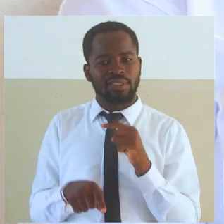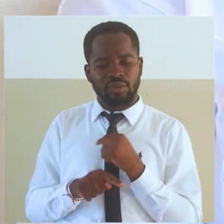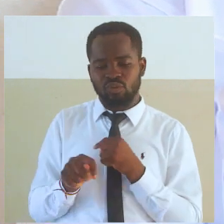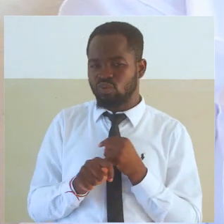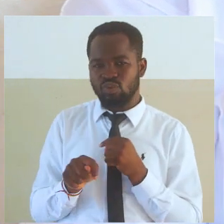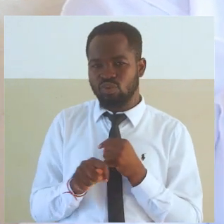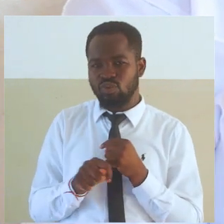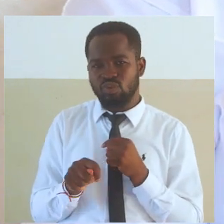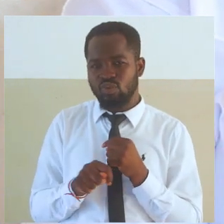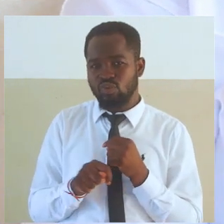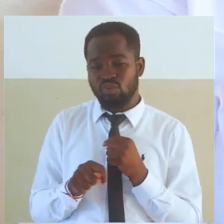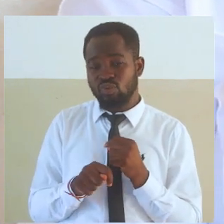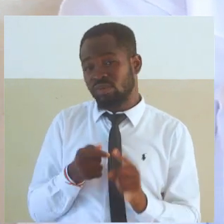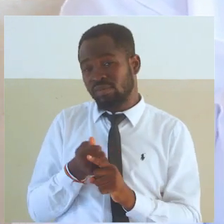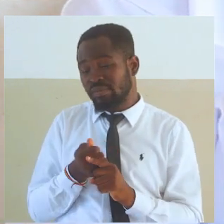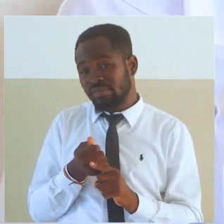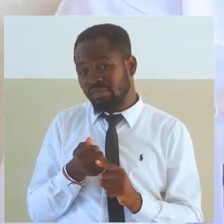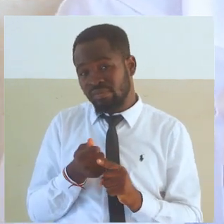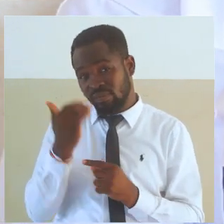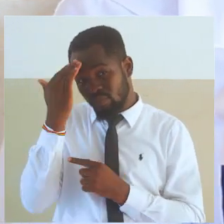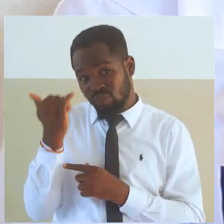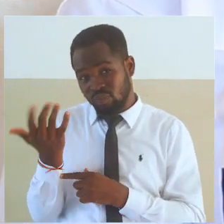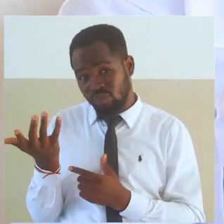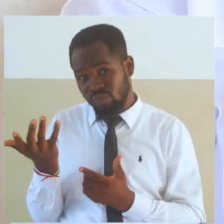on her own because